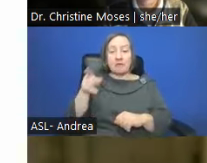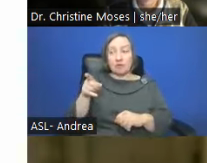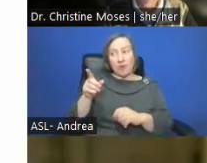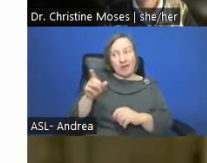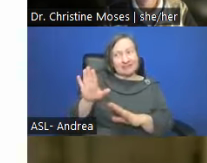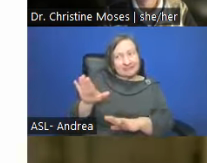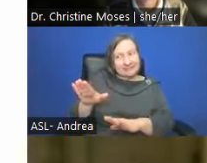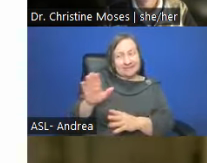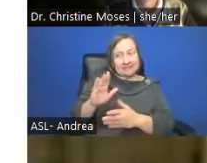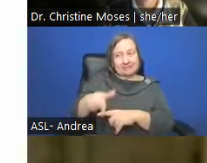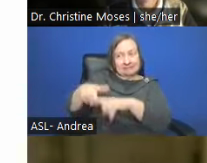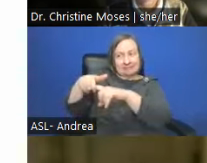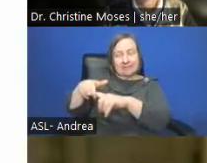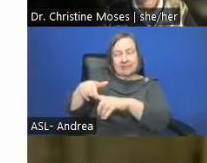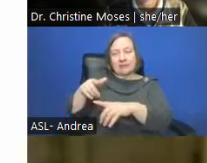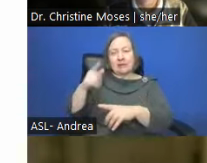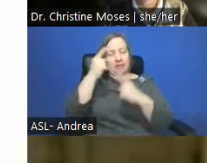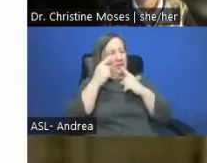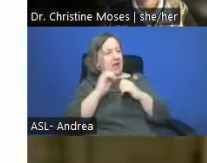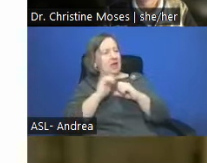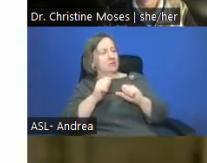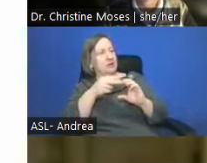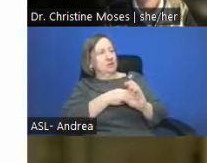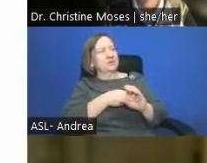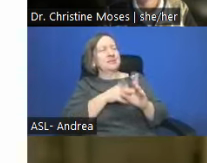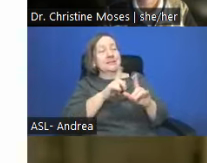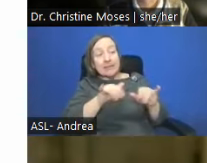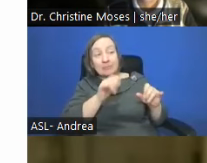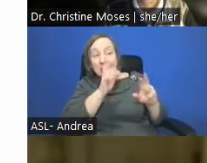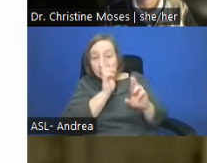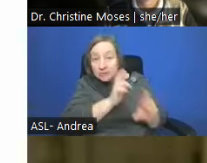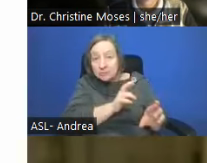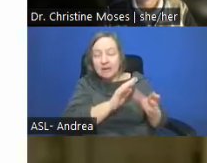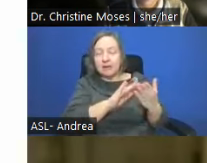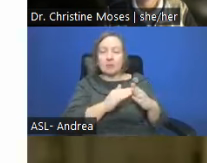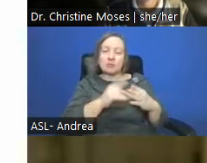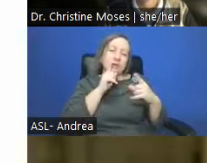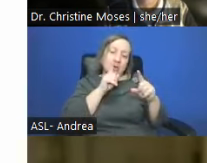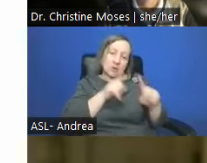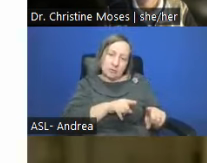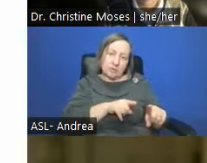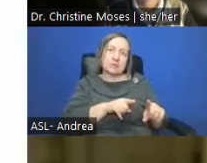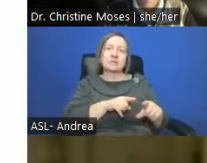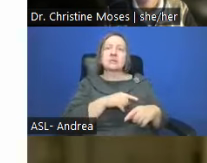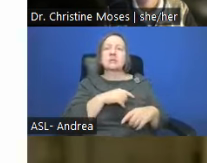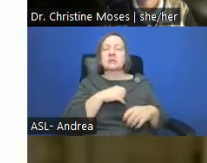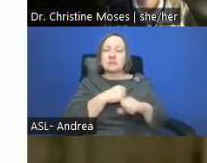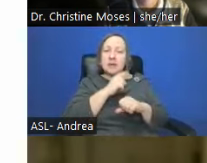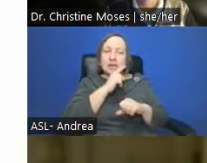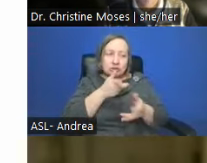how you can best participate in the space while still respecting the community agreements and making